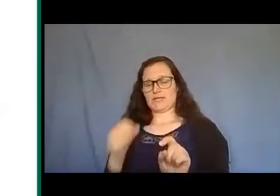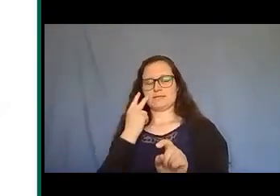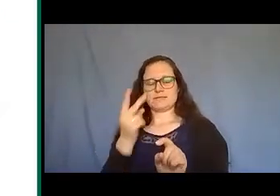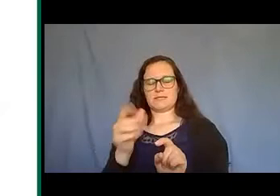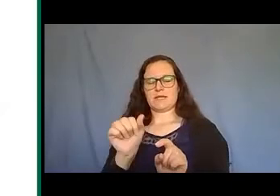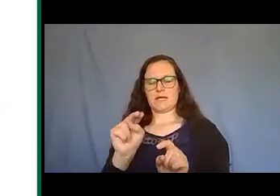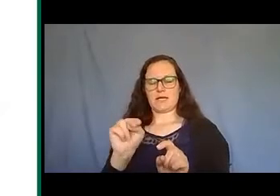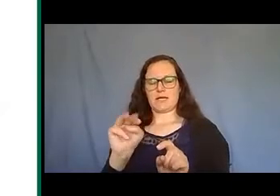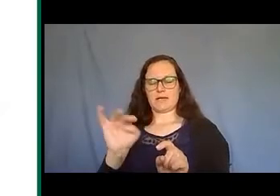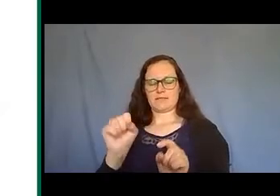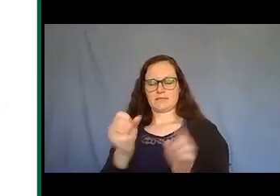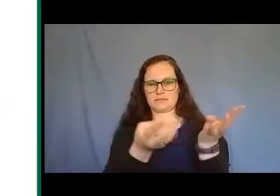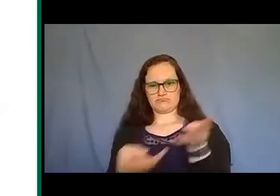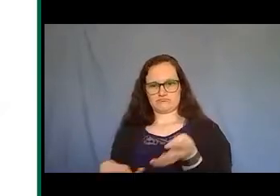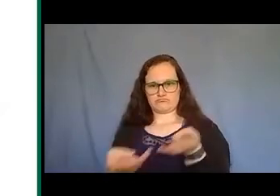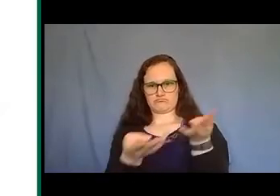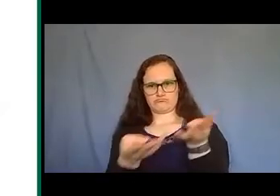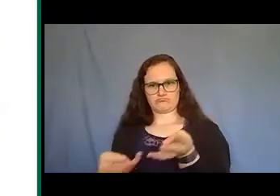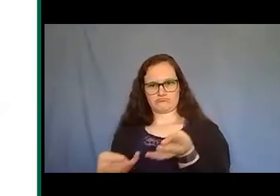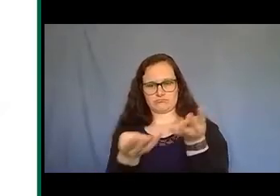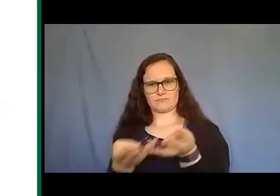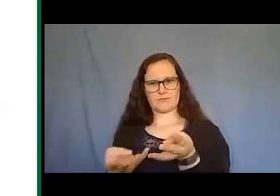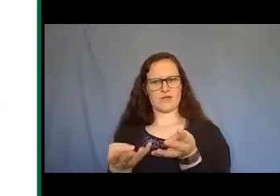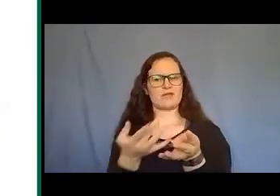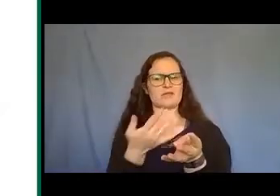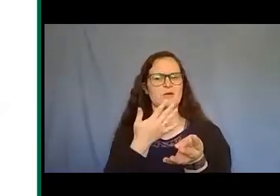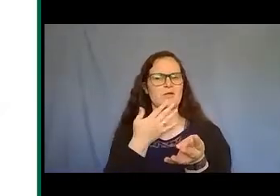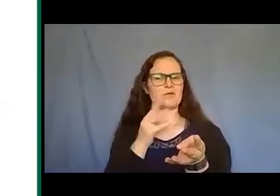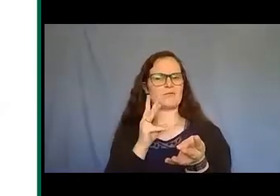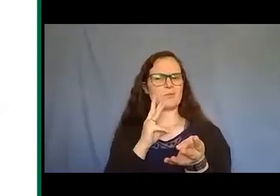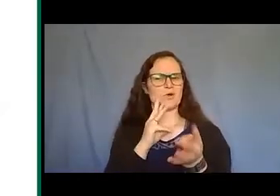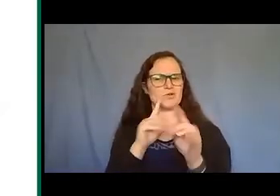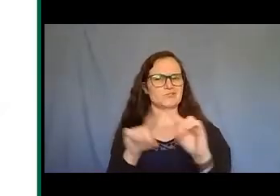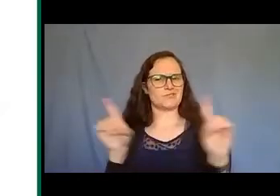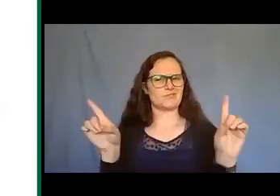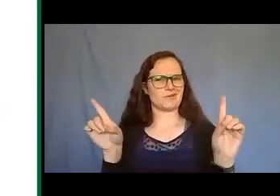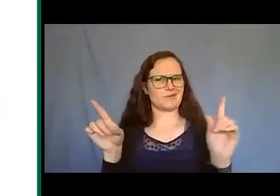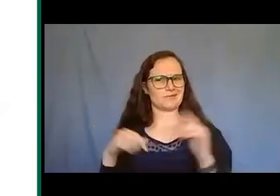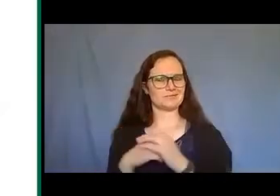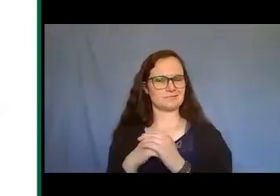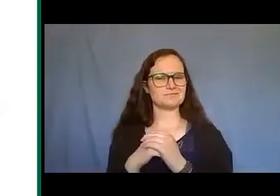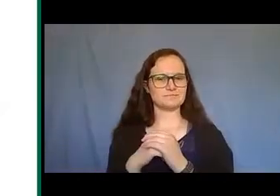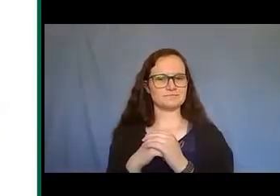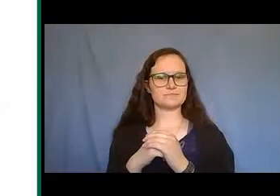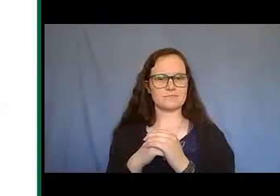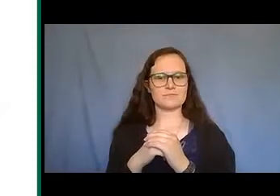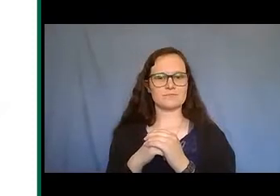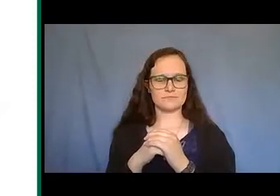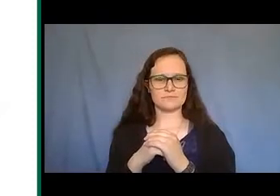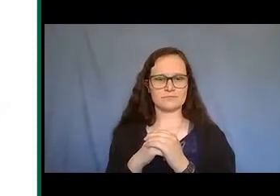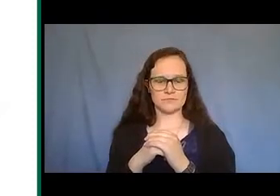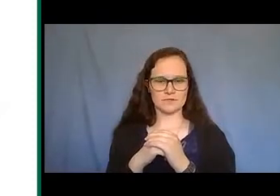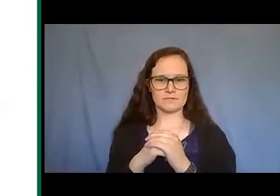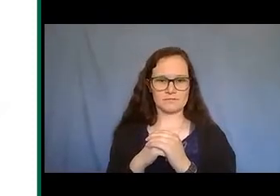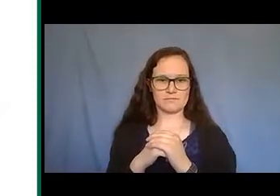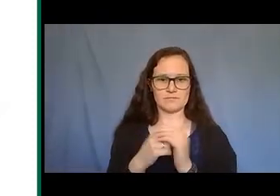the irrigation input are, is that the coloring of the water is a little bit different from the areas with 2, 3, and